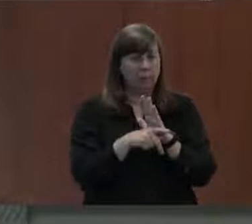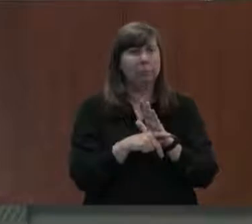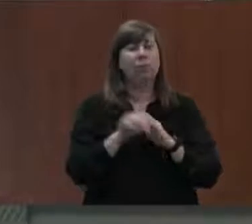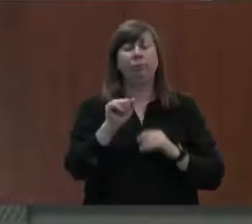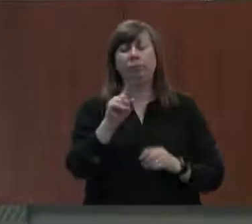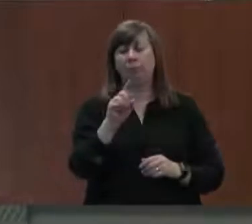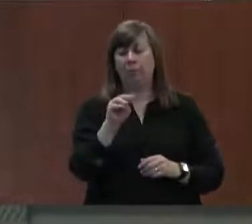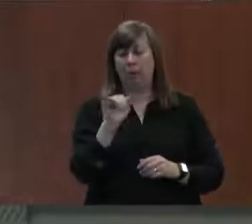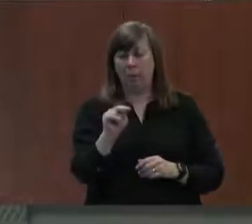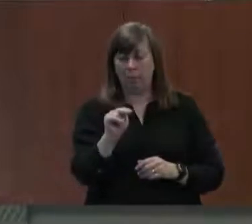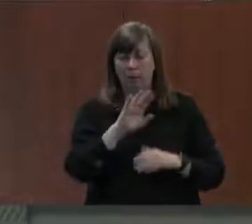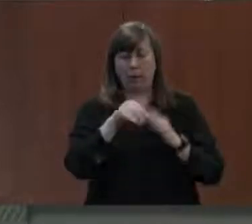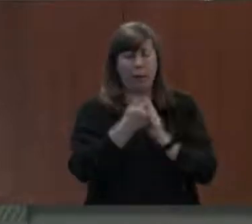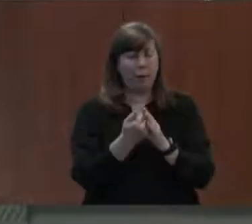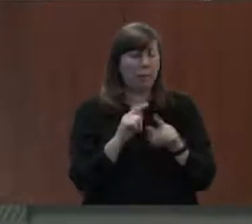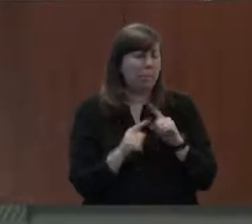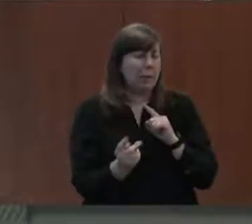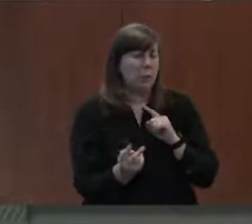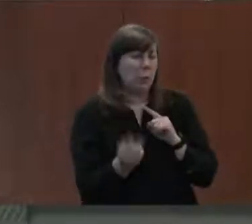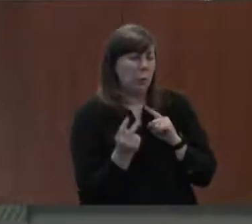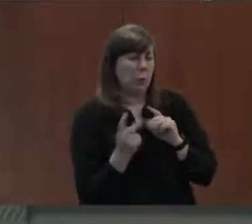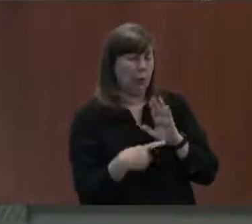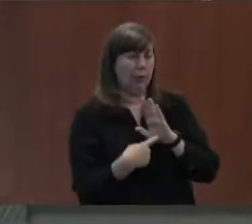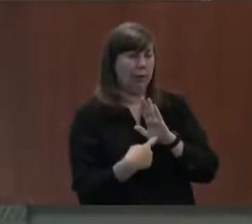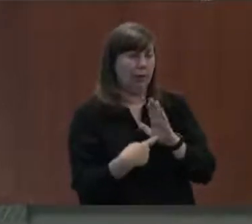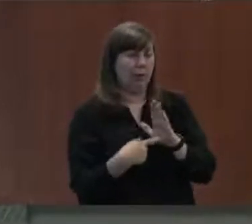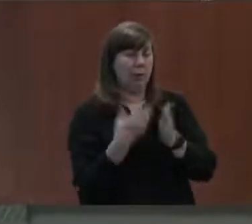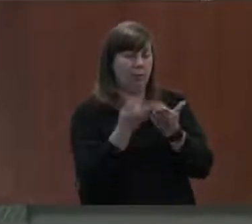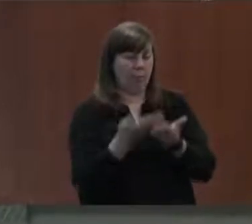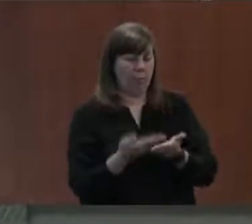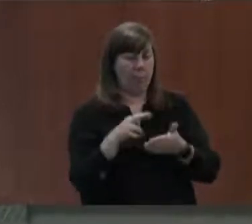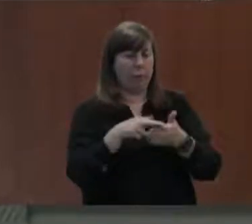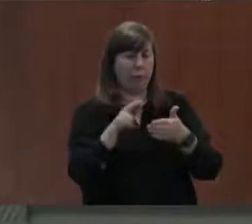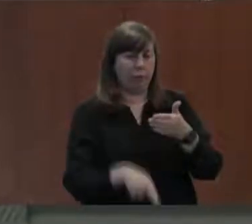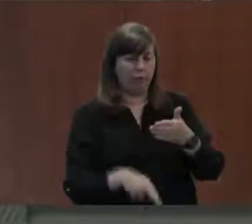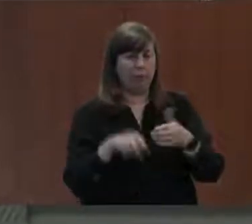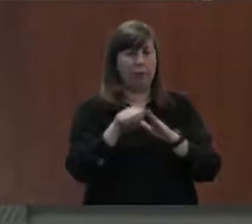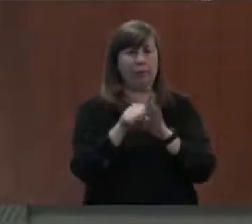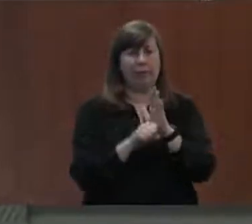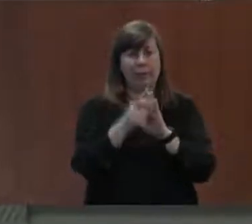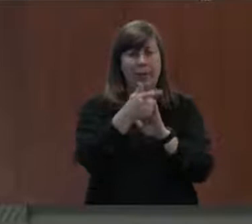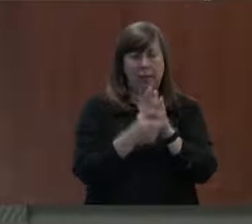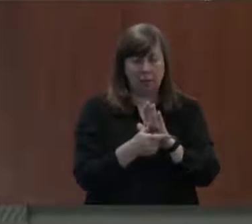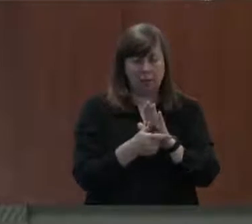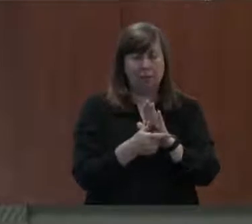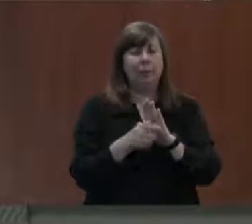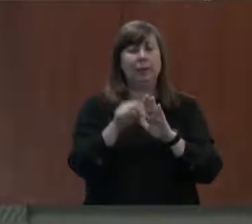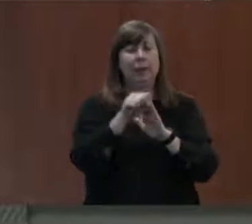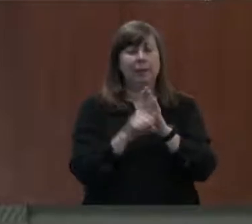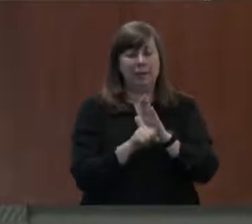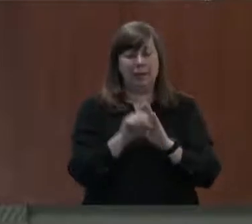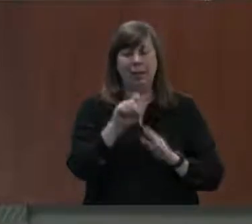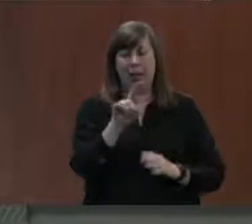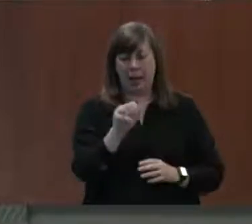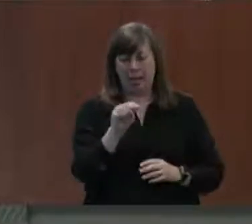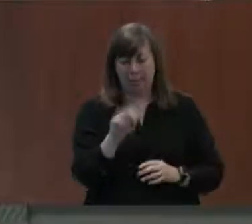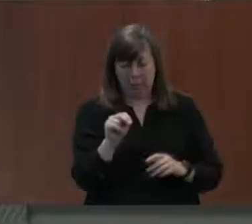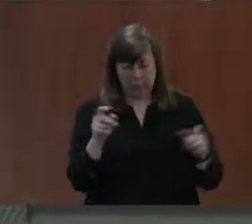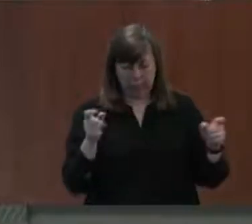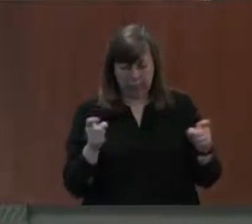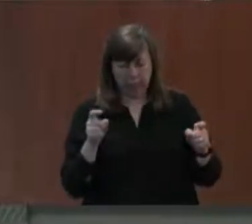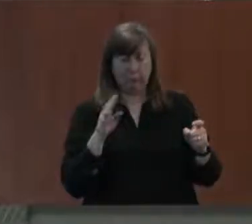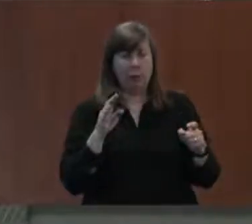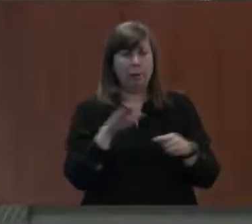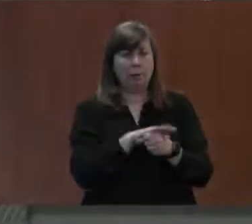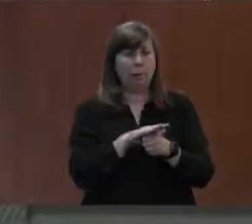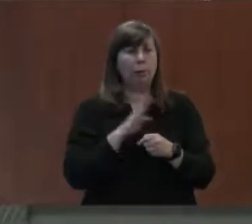administrative regulation, and all but 2 of the exhibits as a result of the updates to the state law and state administrative regulations governing local